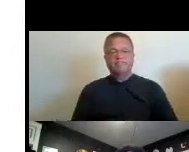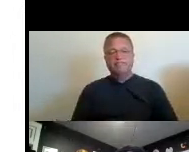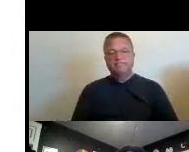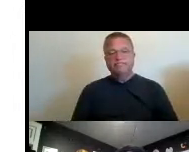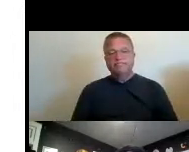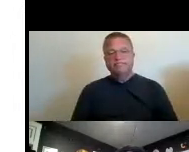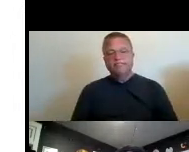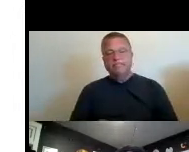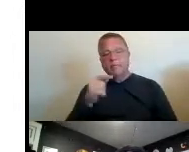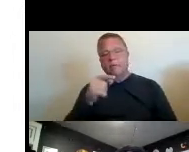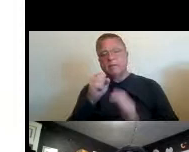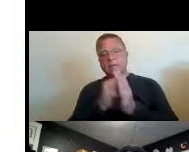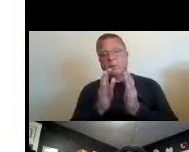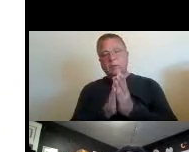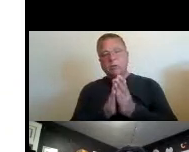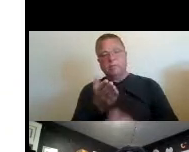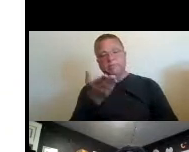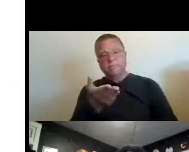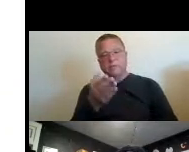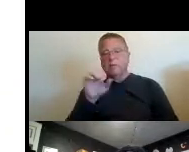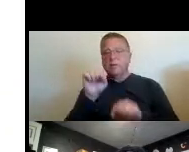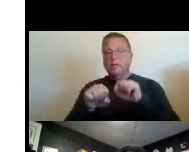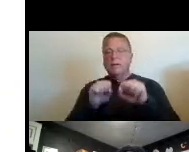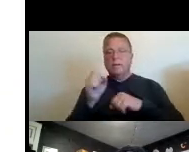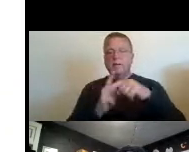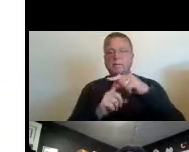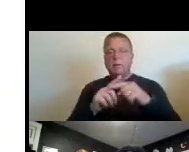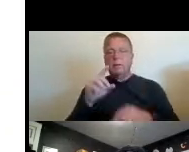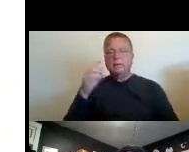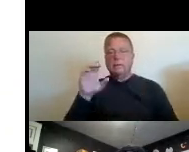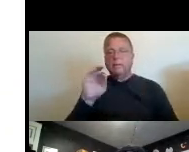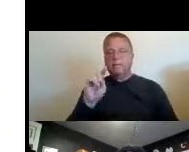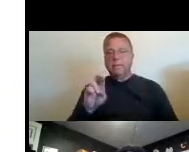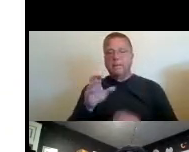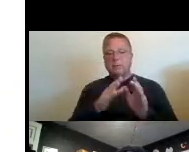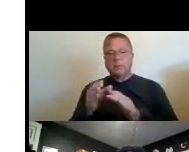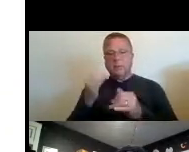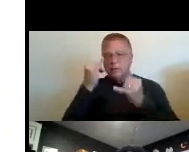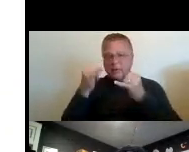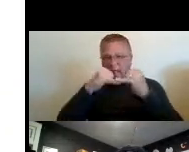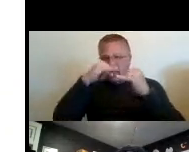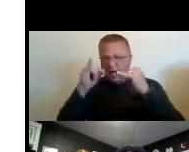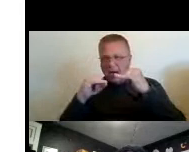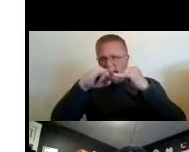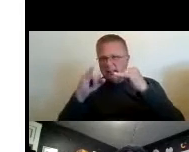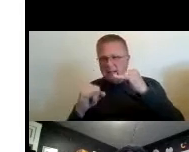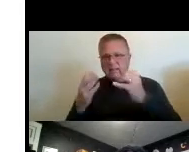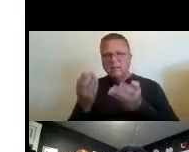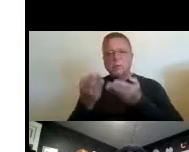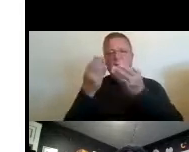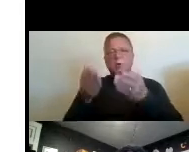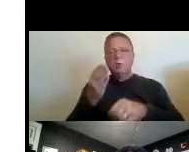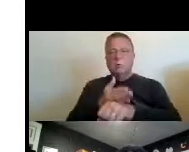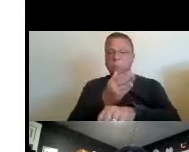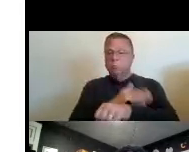So this is a screenshot of our Bike Plus master plan. These lines that you see on the map are the proposed improved connections